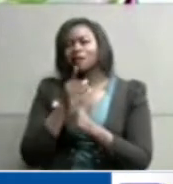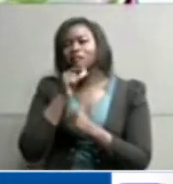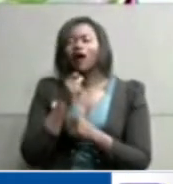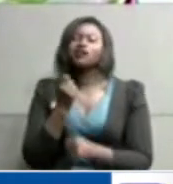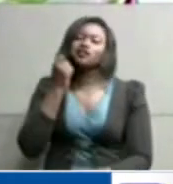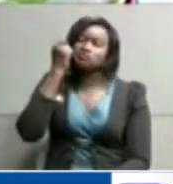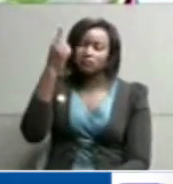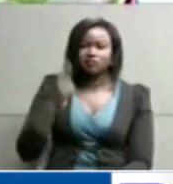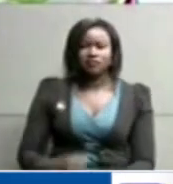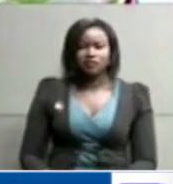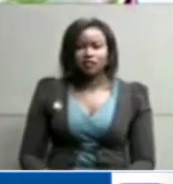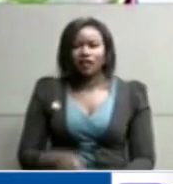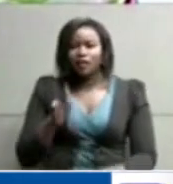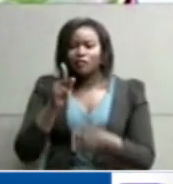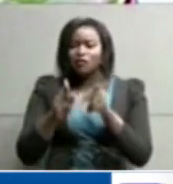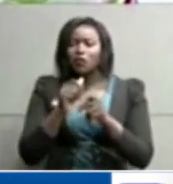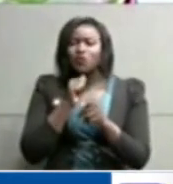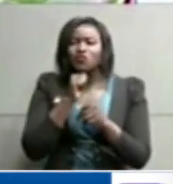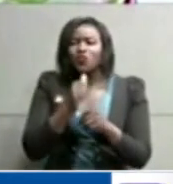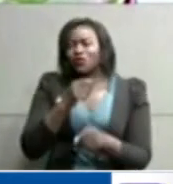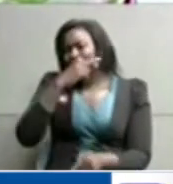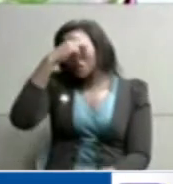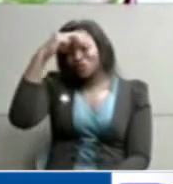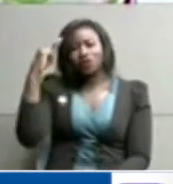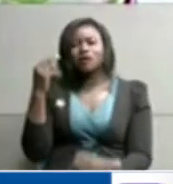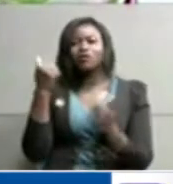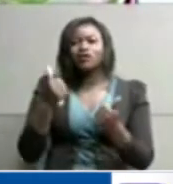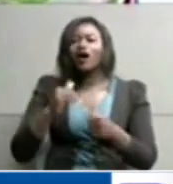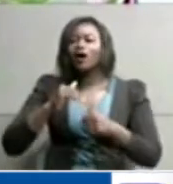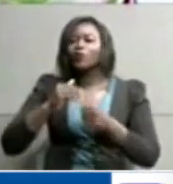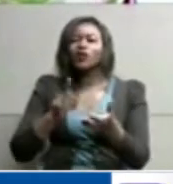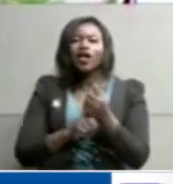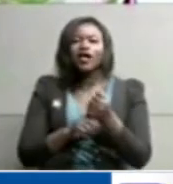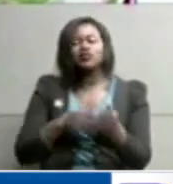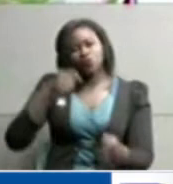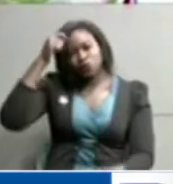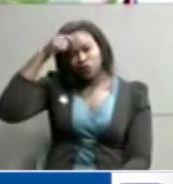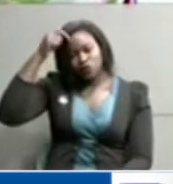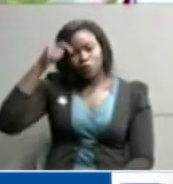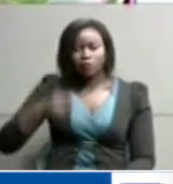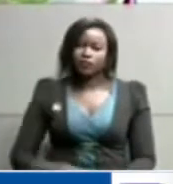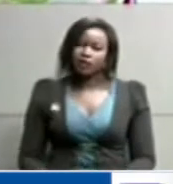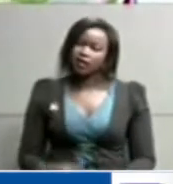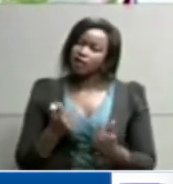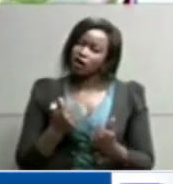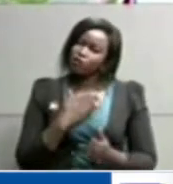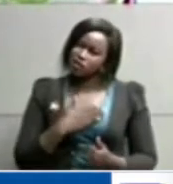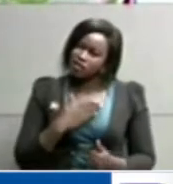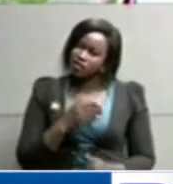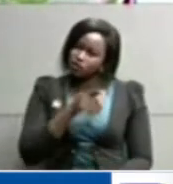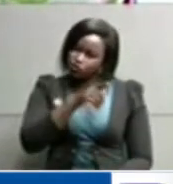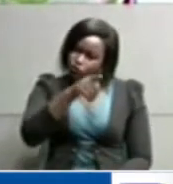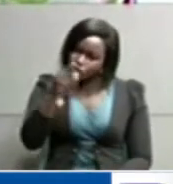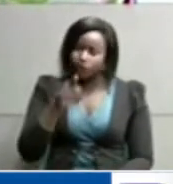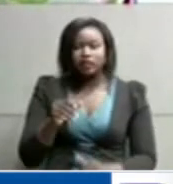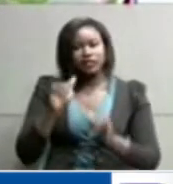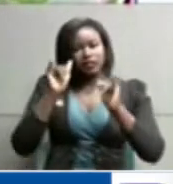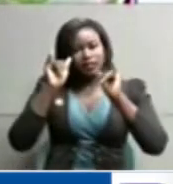people are not reasonable. So the question is, you stay home.